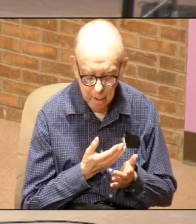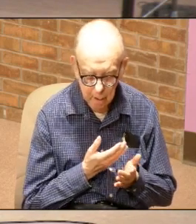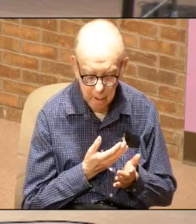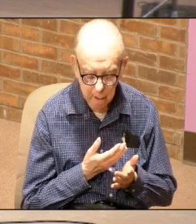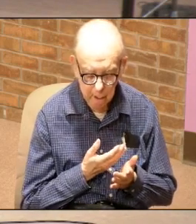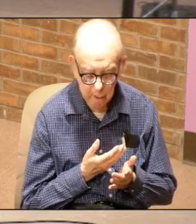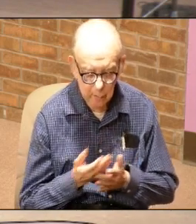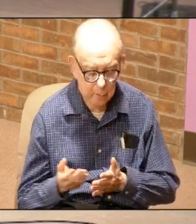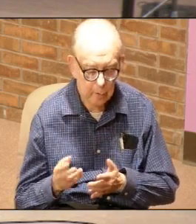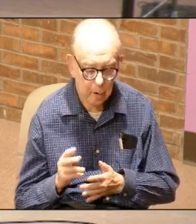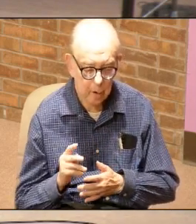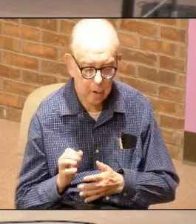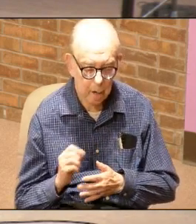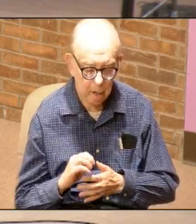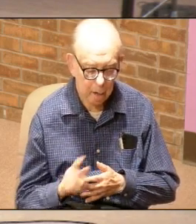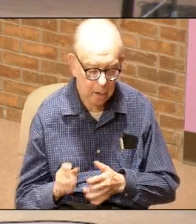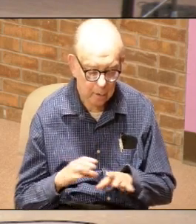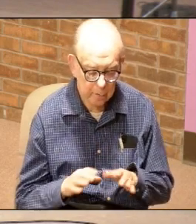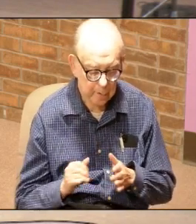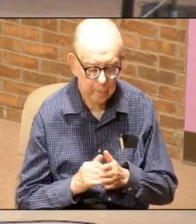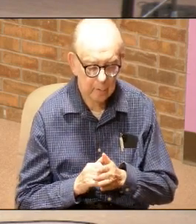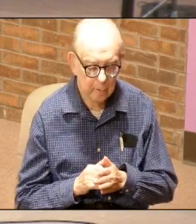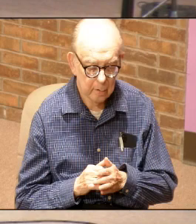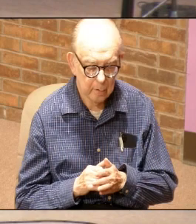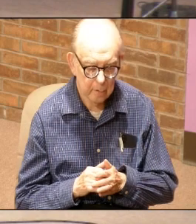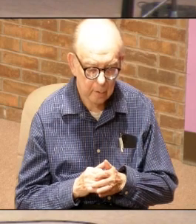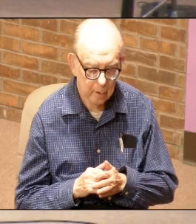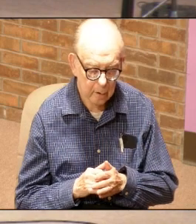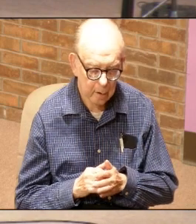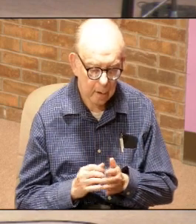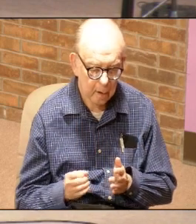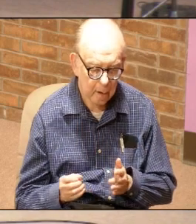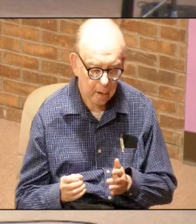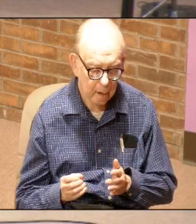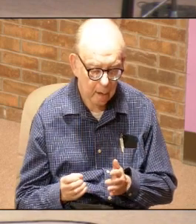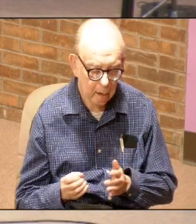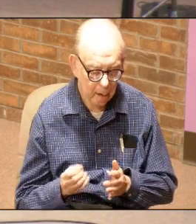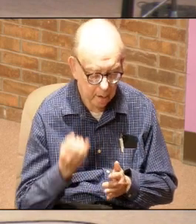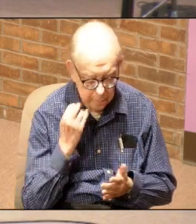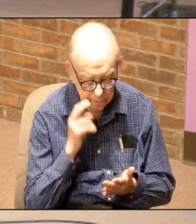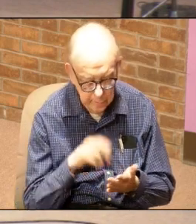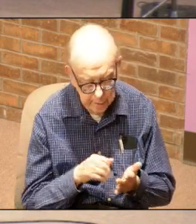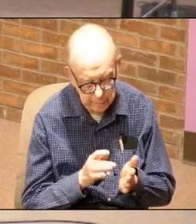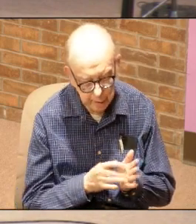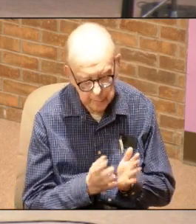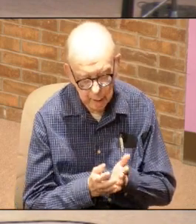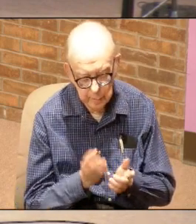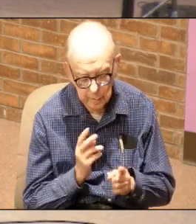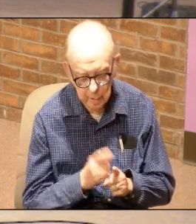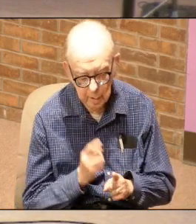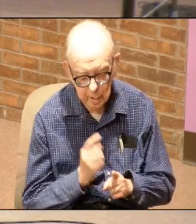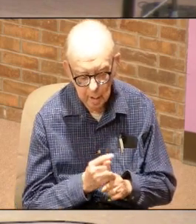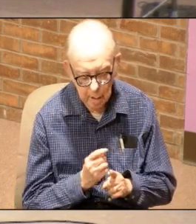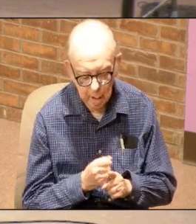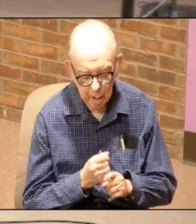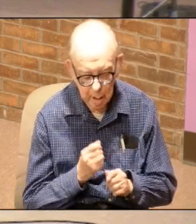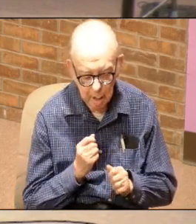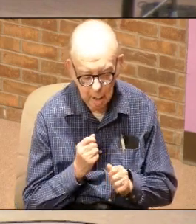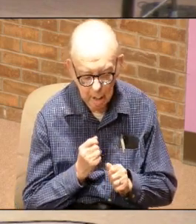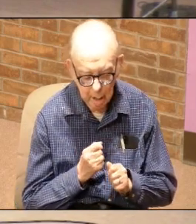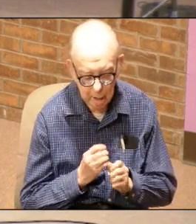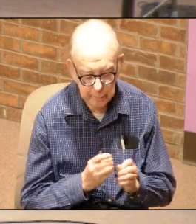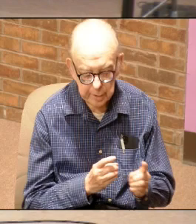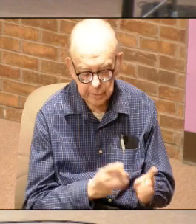Paul to do that. And if I read my Bible right, every one of them were